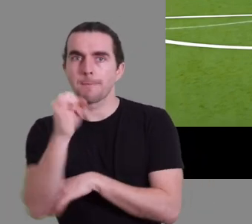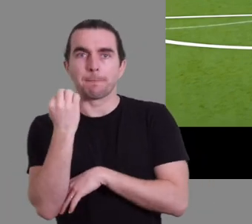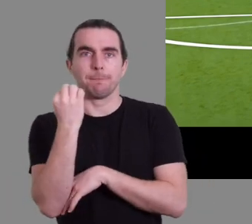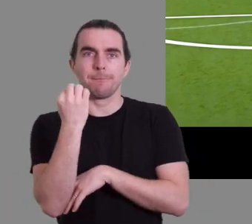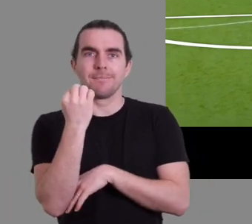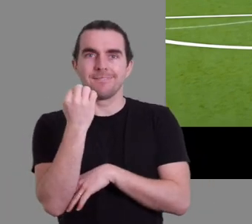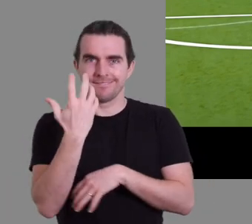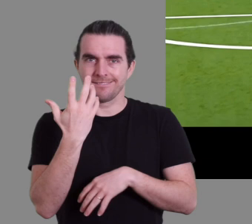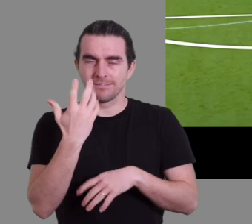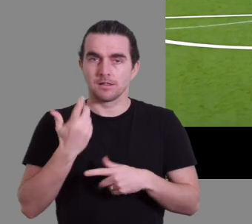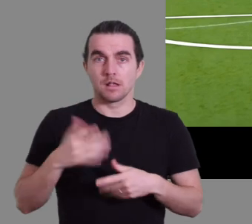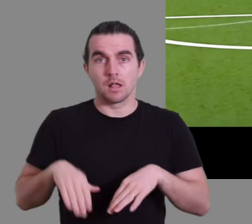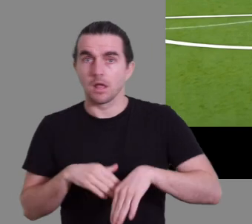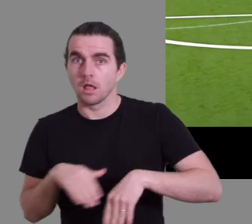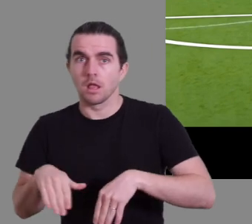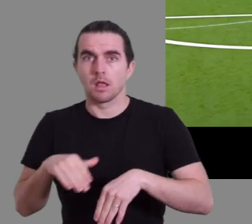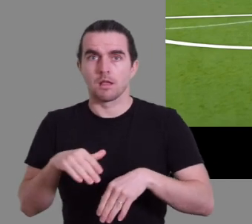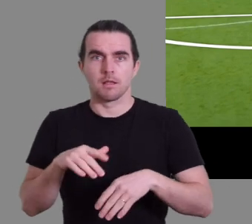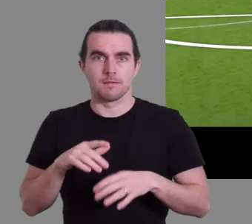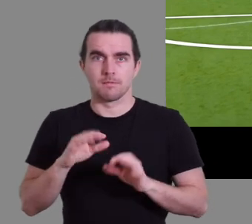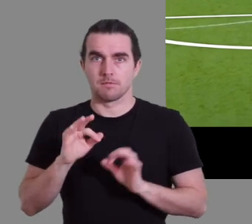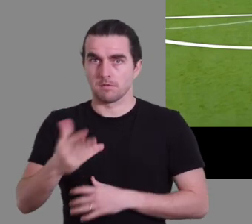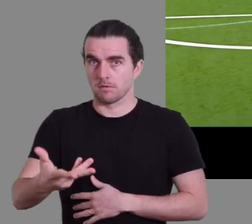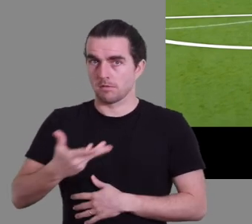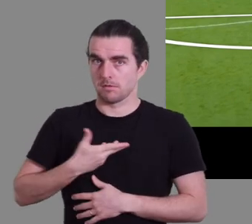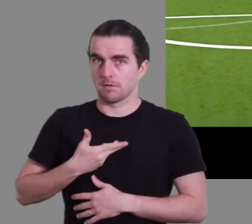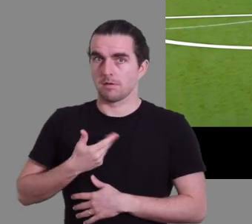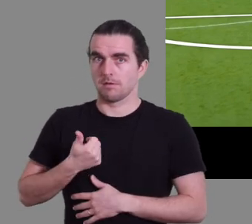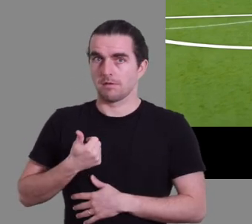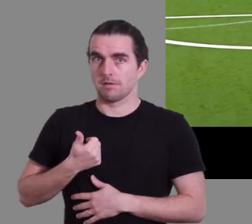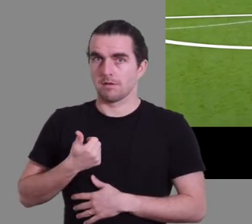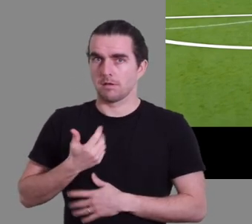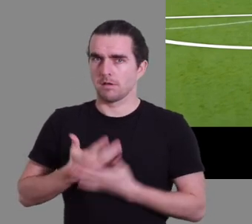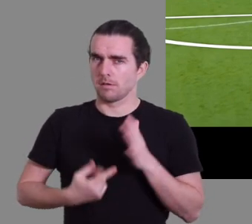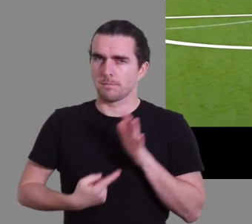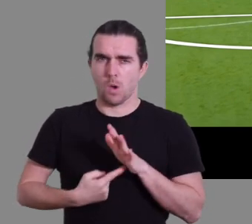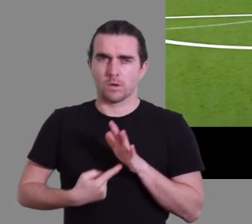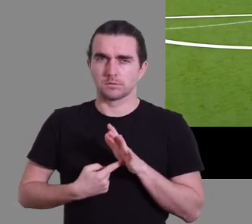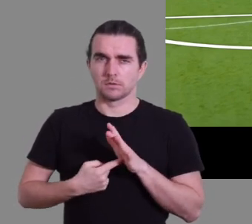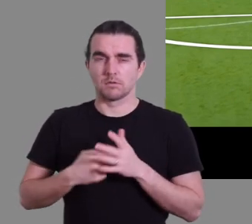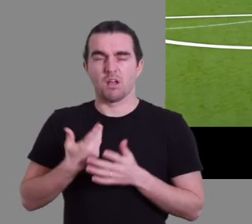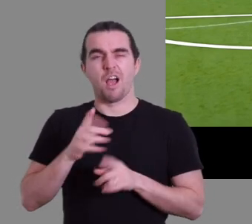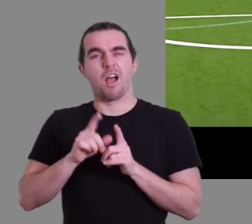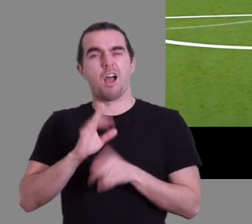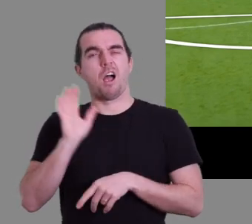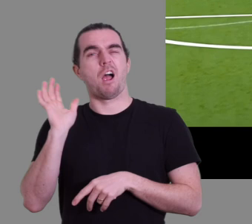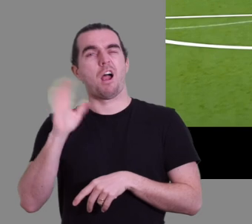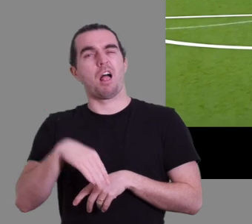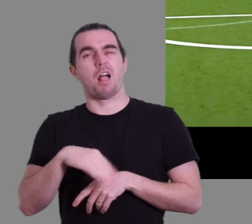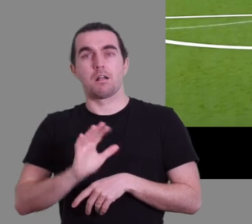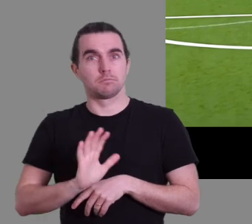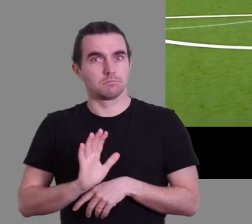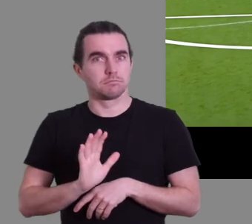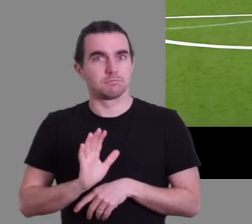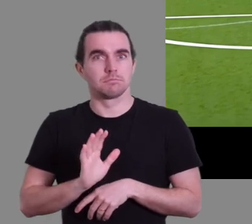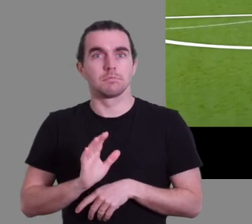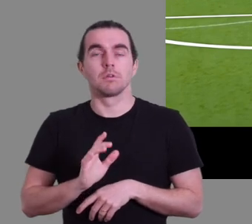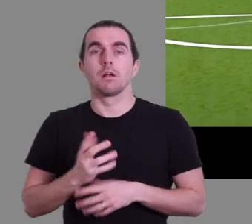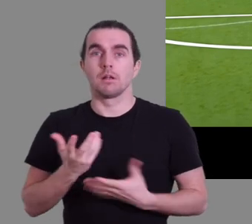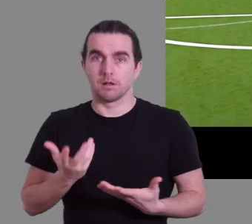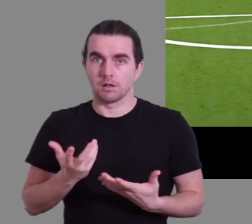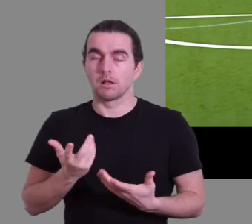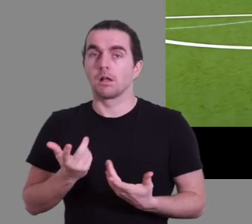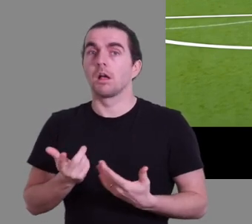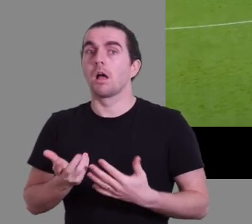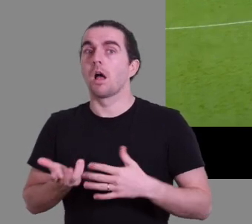contact with him, and then the passer gives him the perfect smooth pass. This is vital. It's underestimated, and of course by